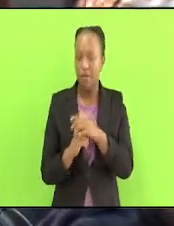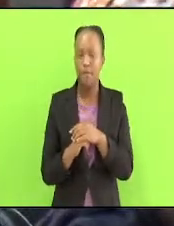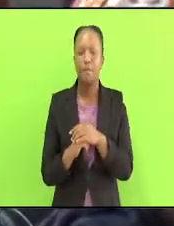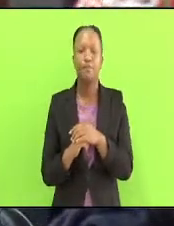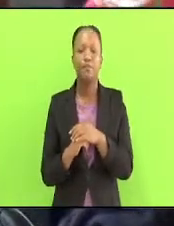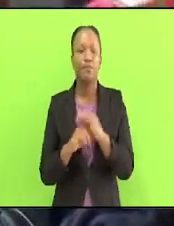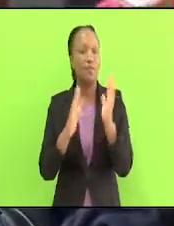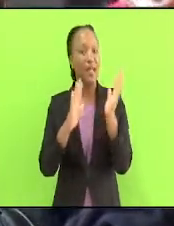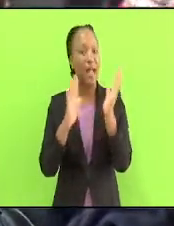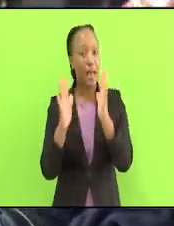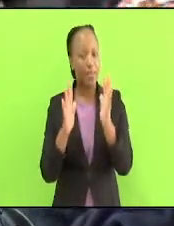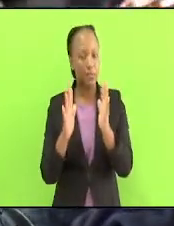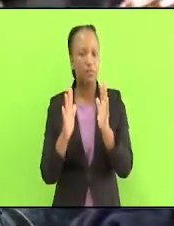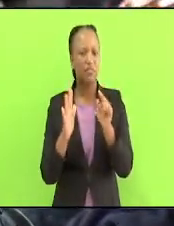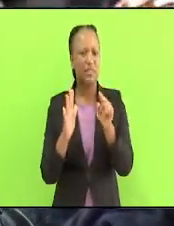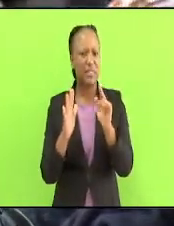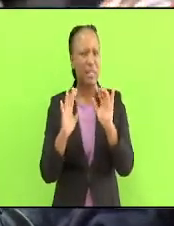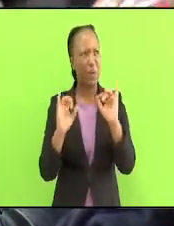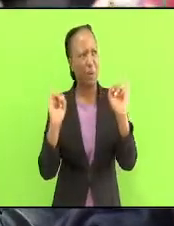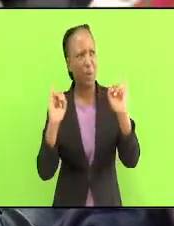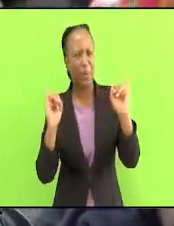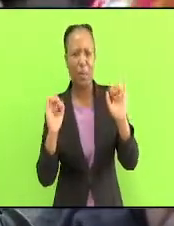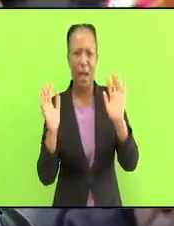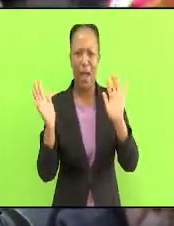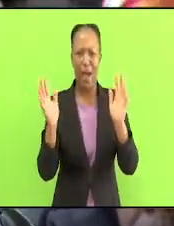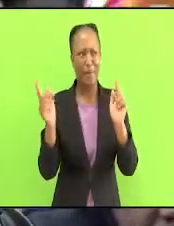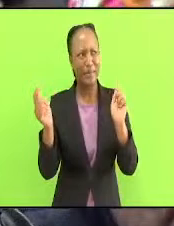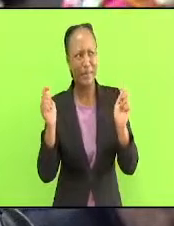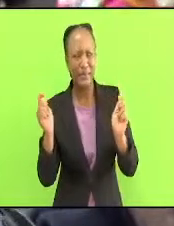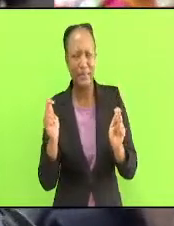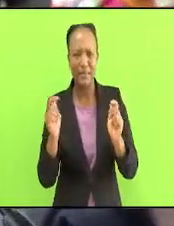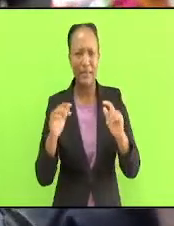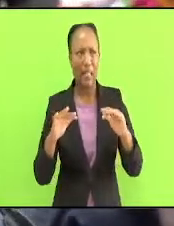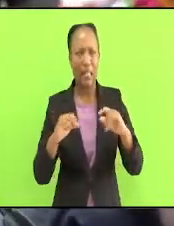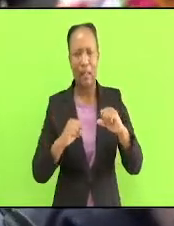climate change le nna yang kama. Because